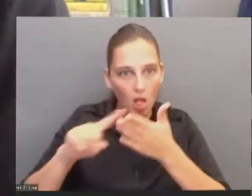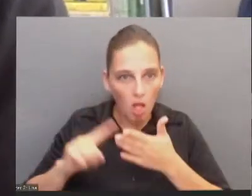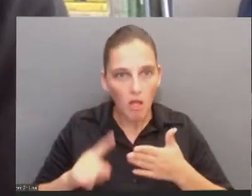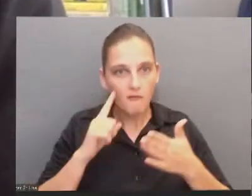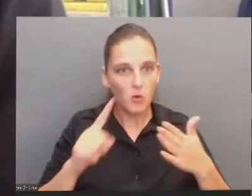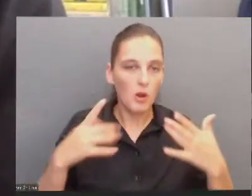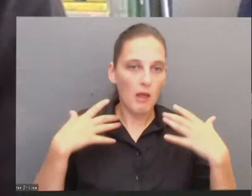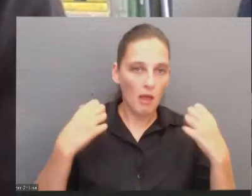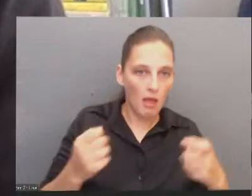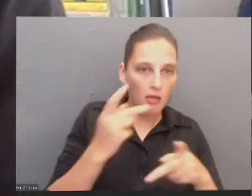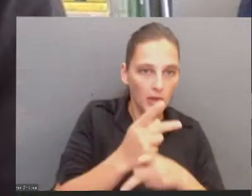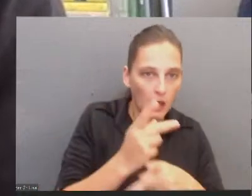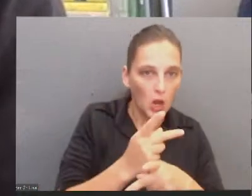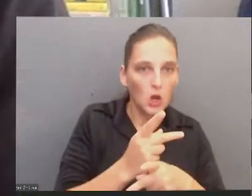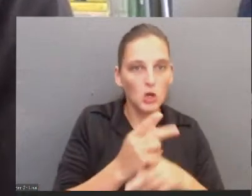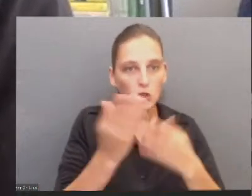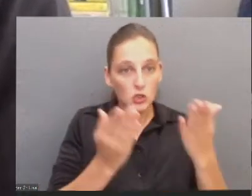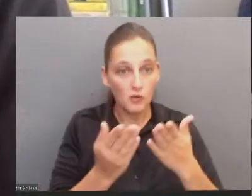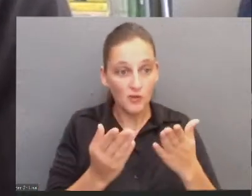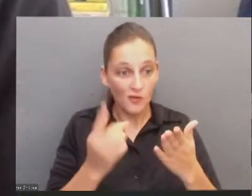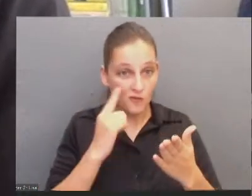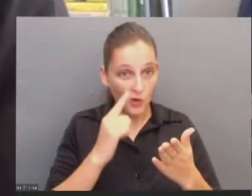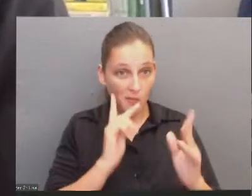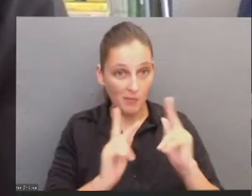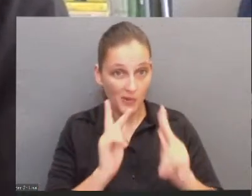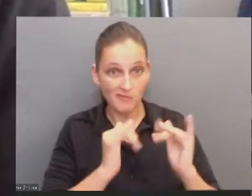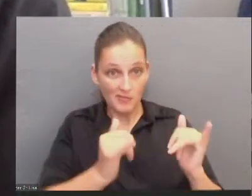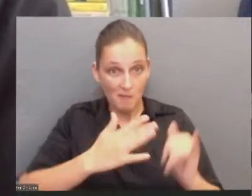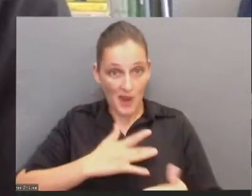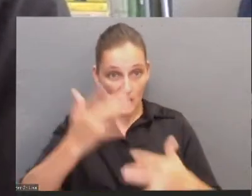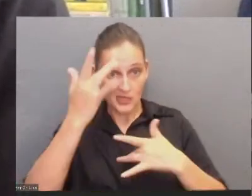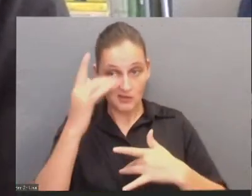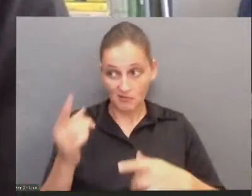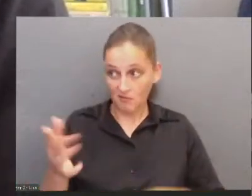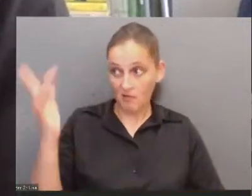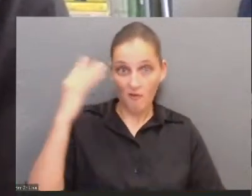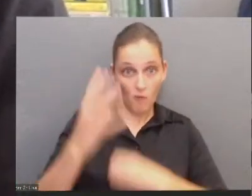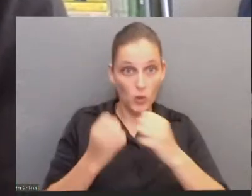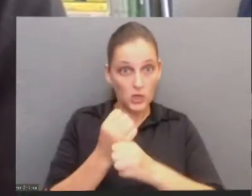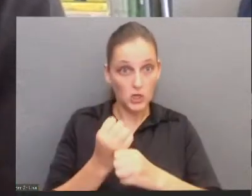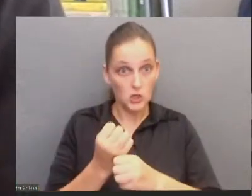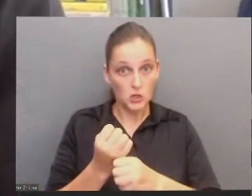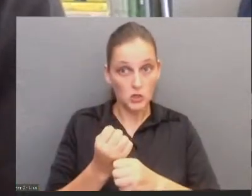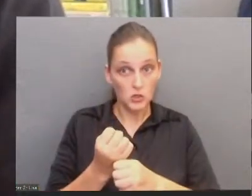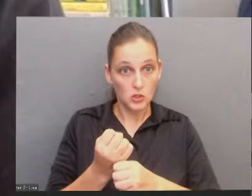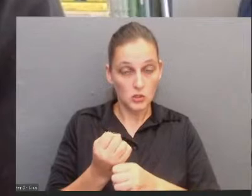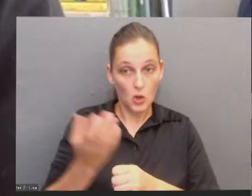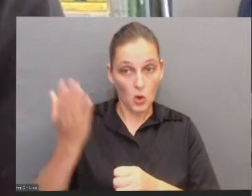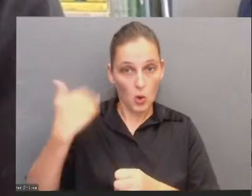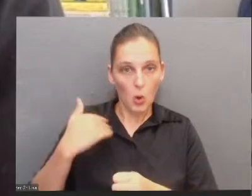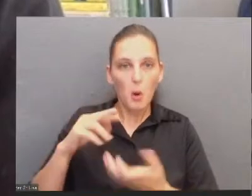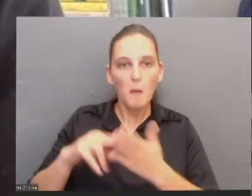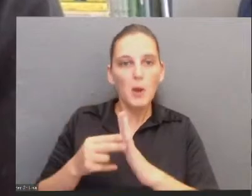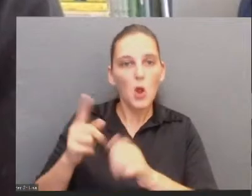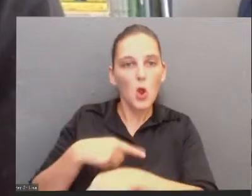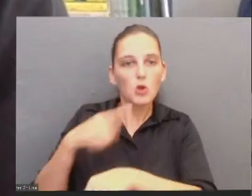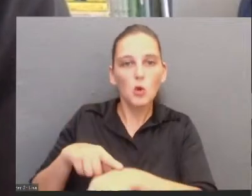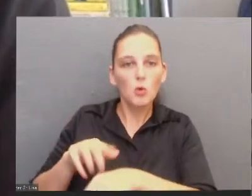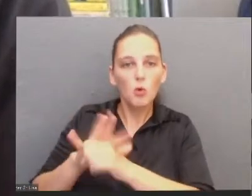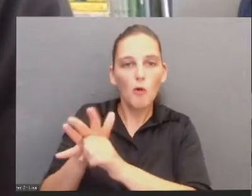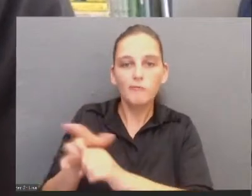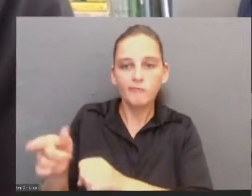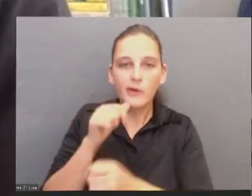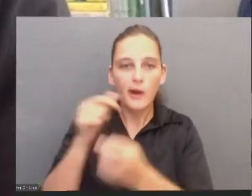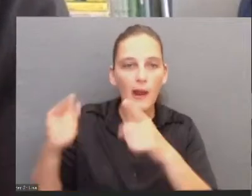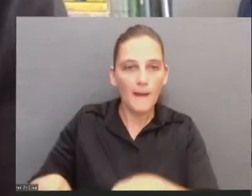wouldn't be here today with long COVID. The relationship of long COVID to ME has been discussed by the CDC, NIH, and other groups.